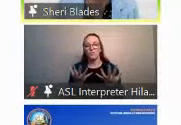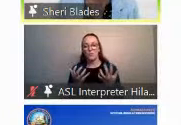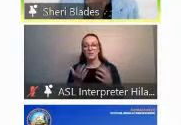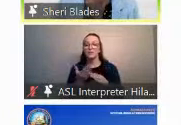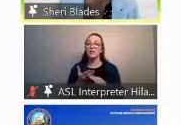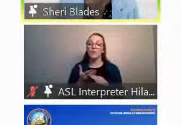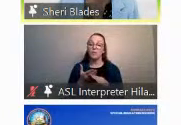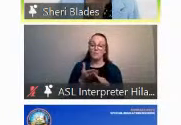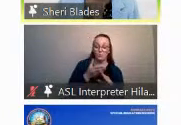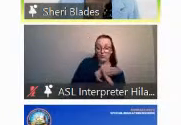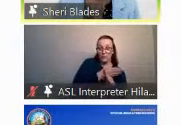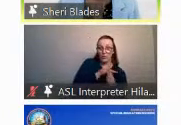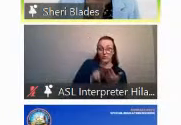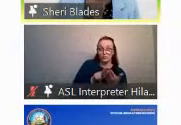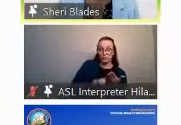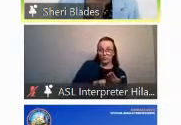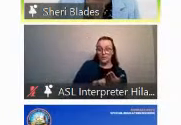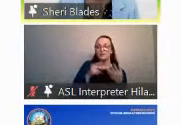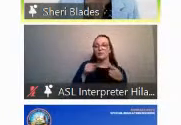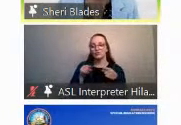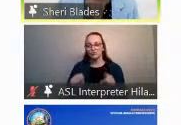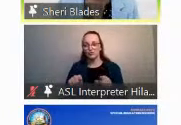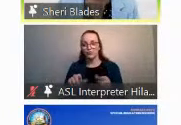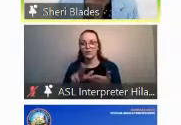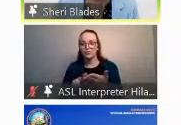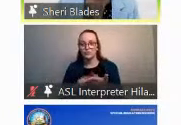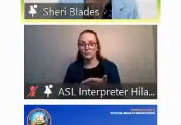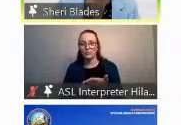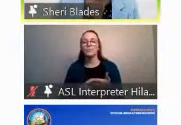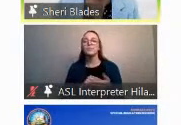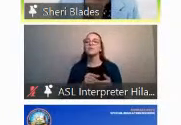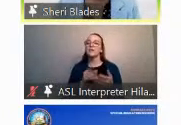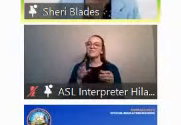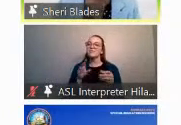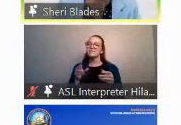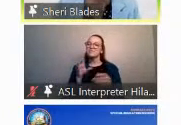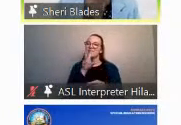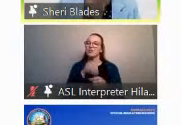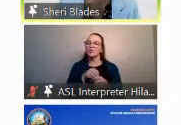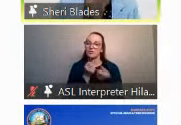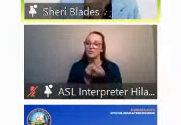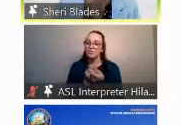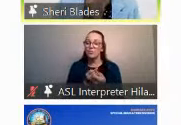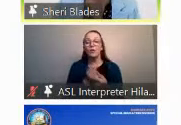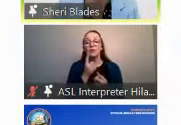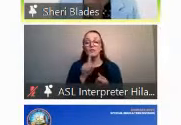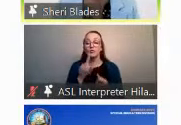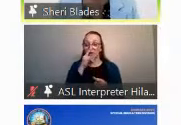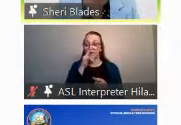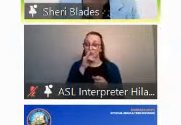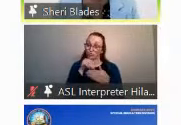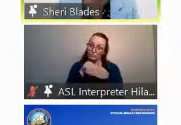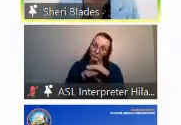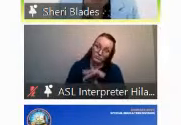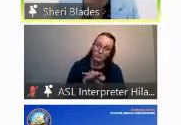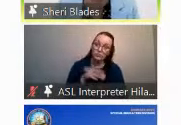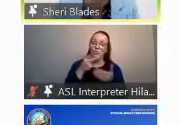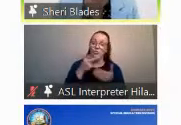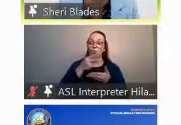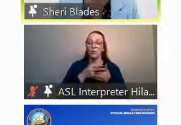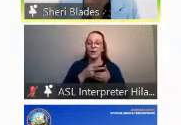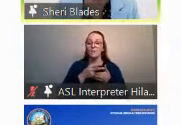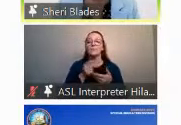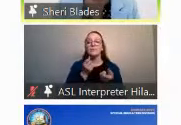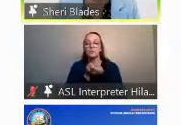in school. These included supports they received to help children get into a program, support from their